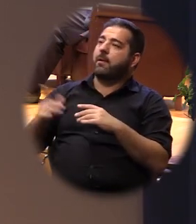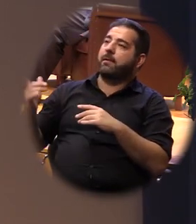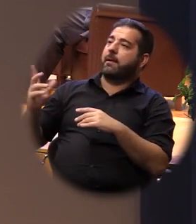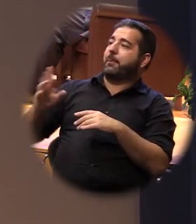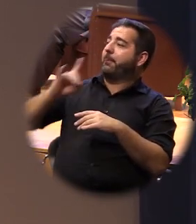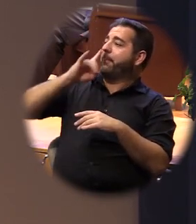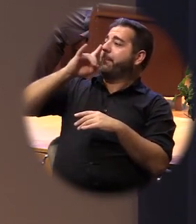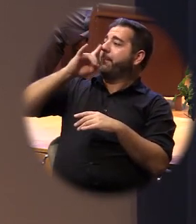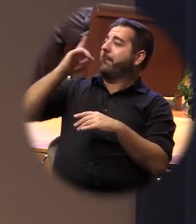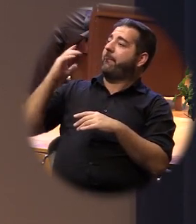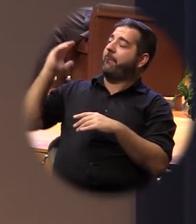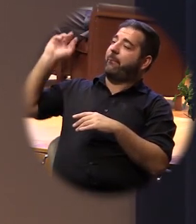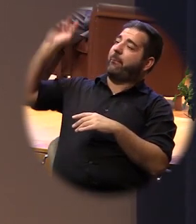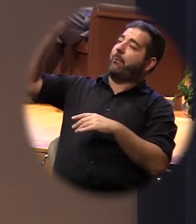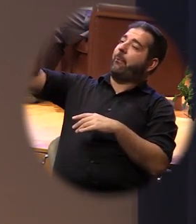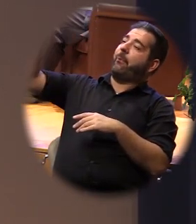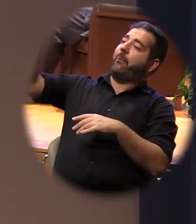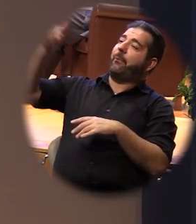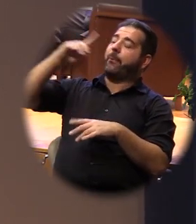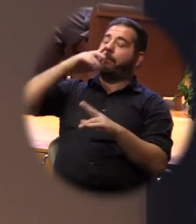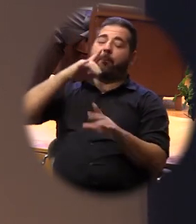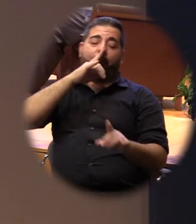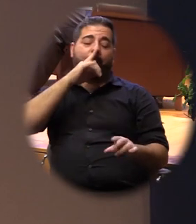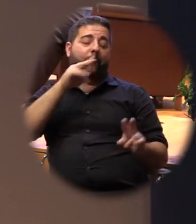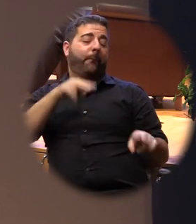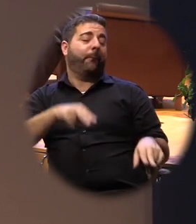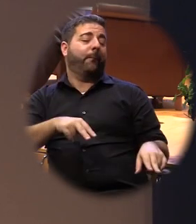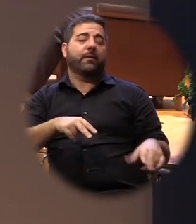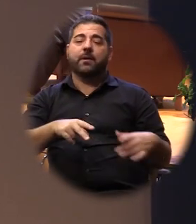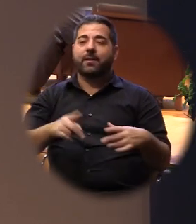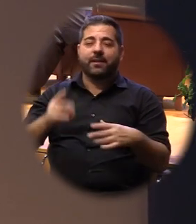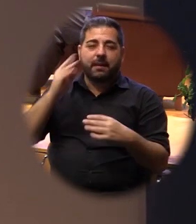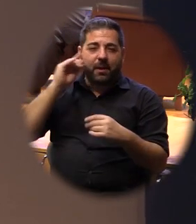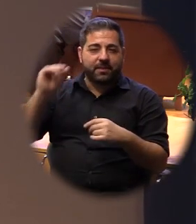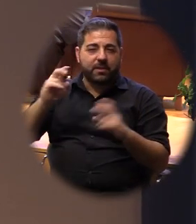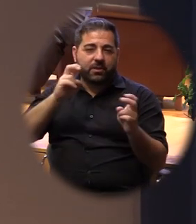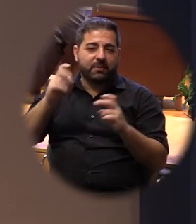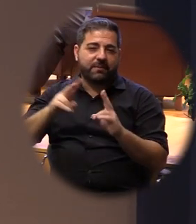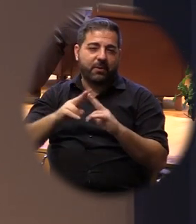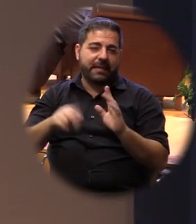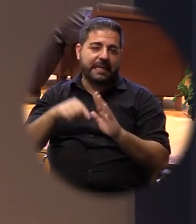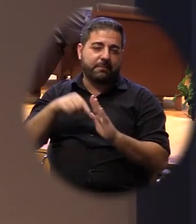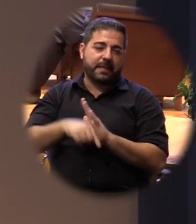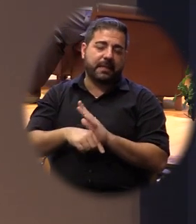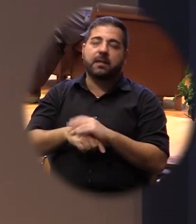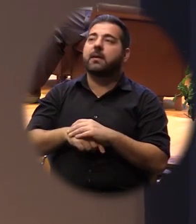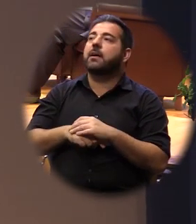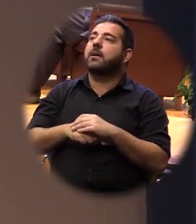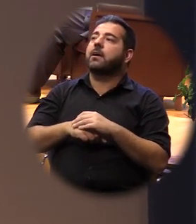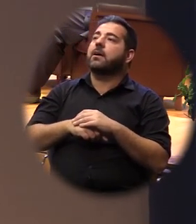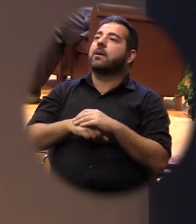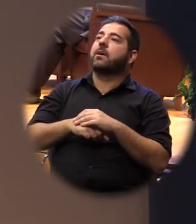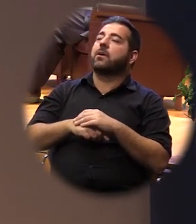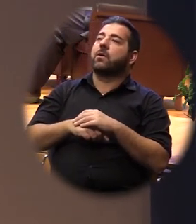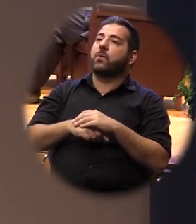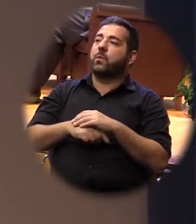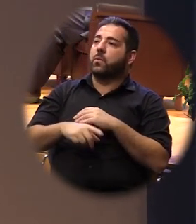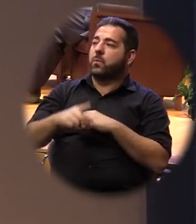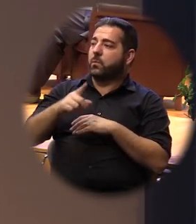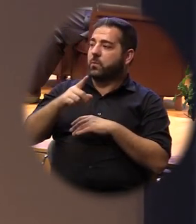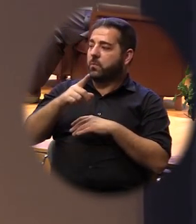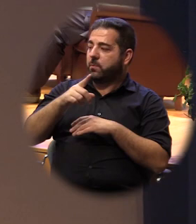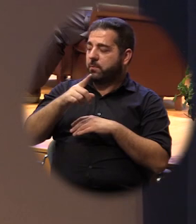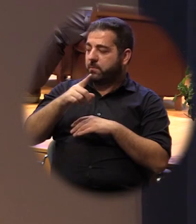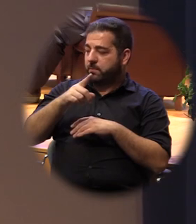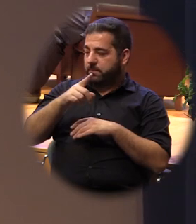domain, thinking about these topics very deeply, what, or maybe scientists